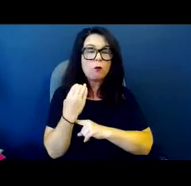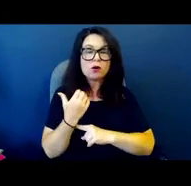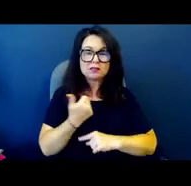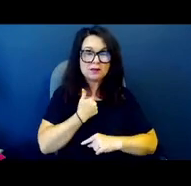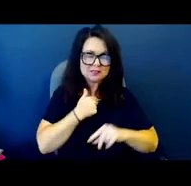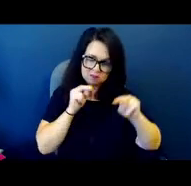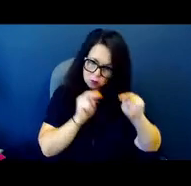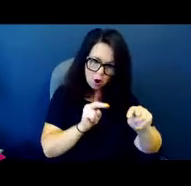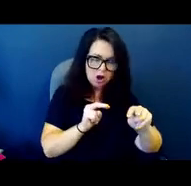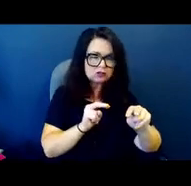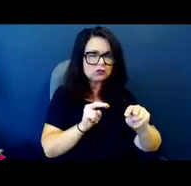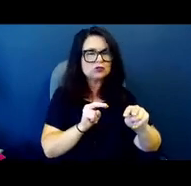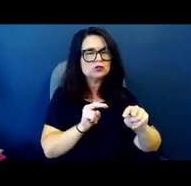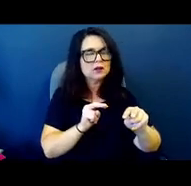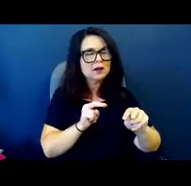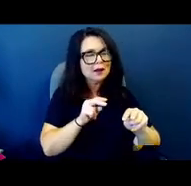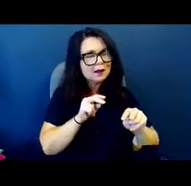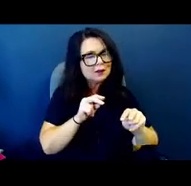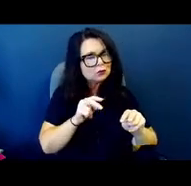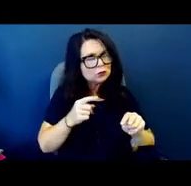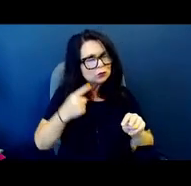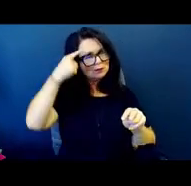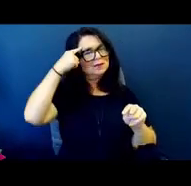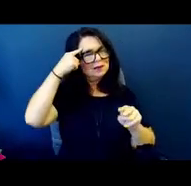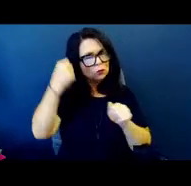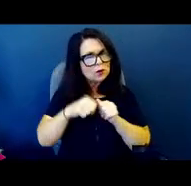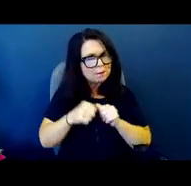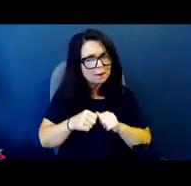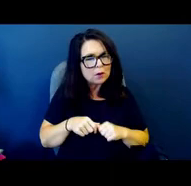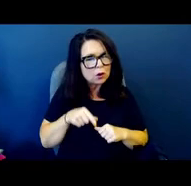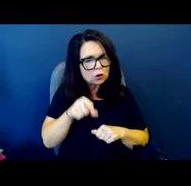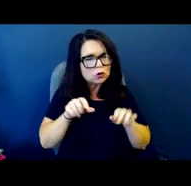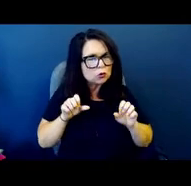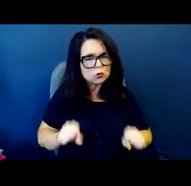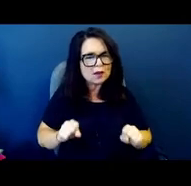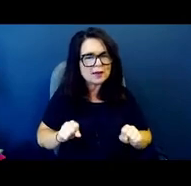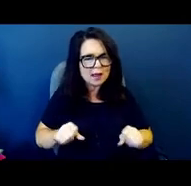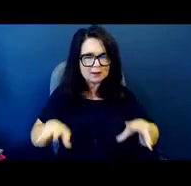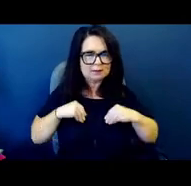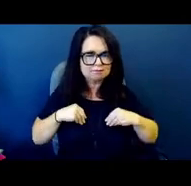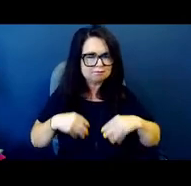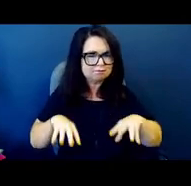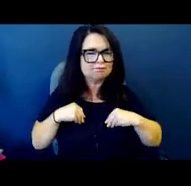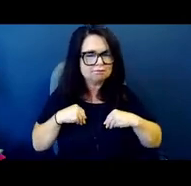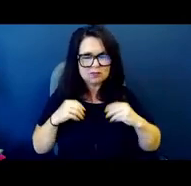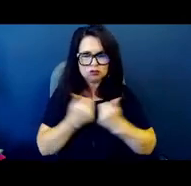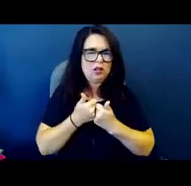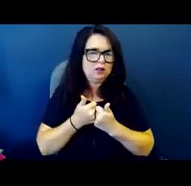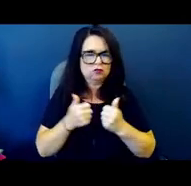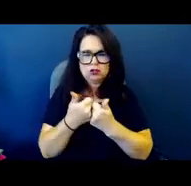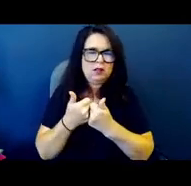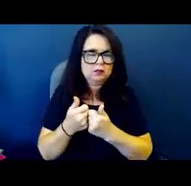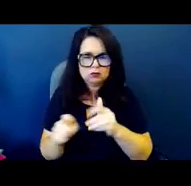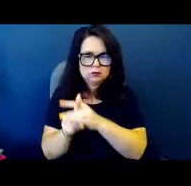to remind me that I can take on the next challenge. Sometimes when I'm doing something